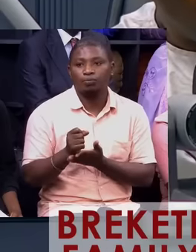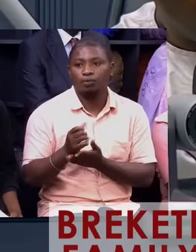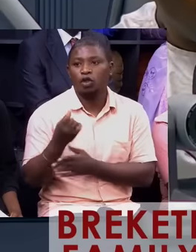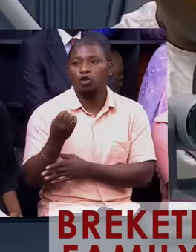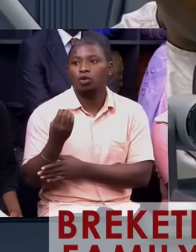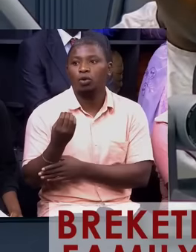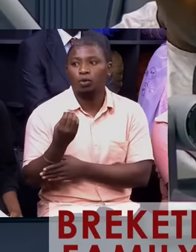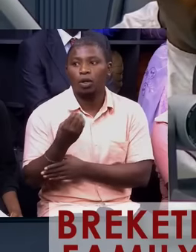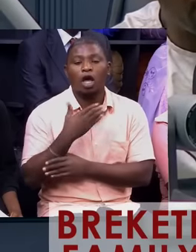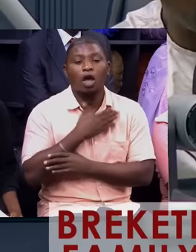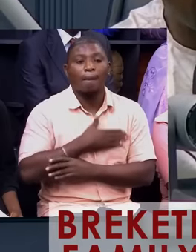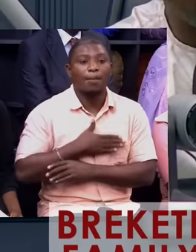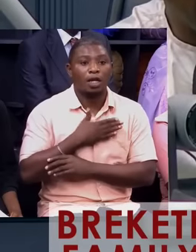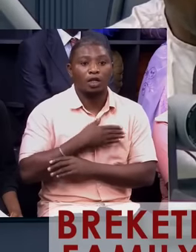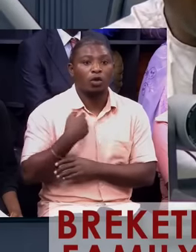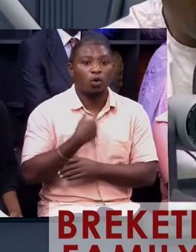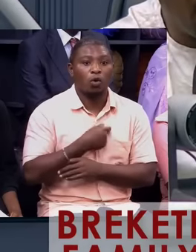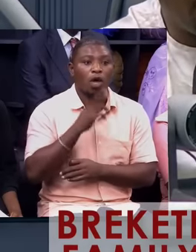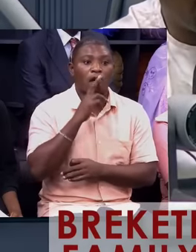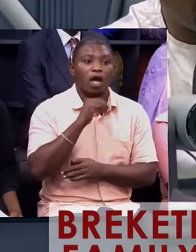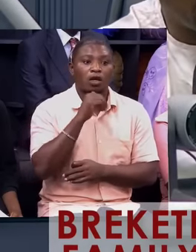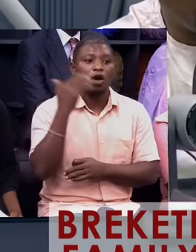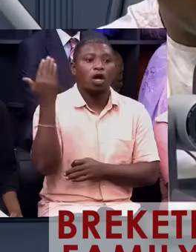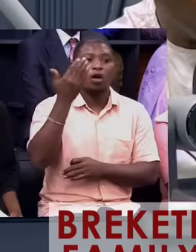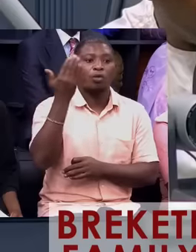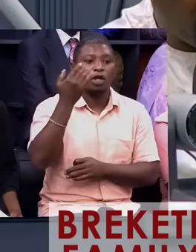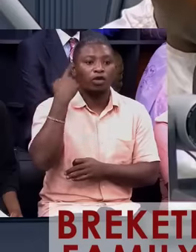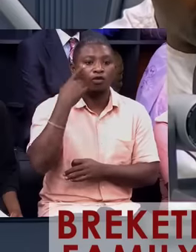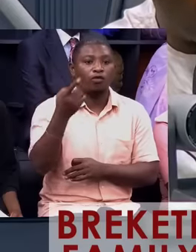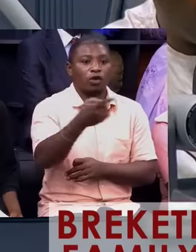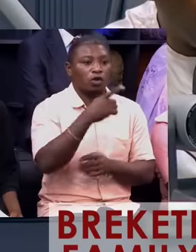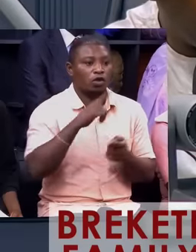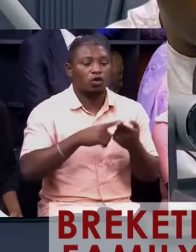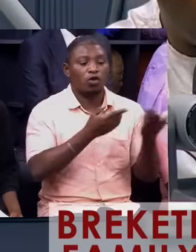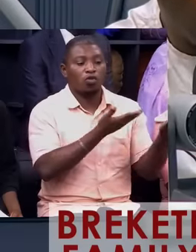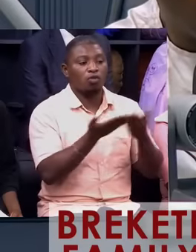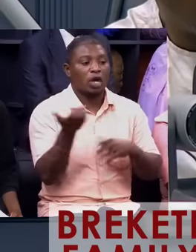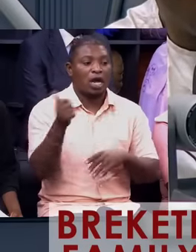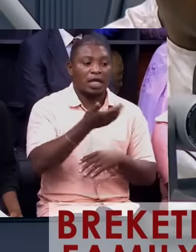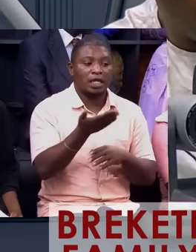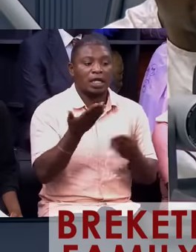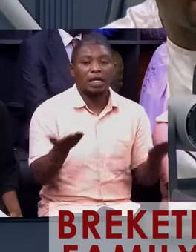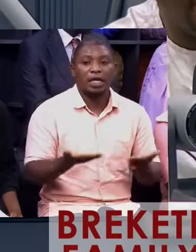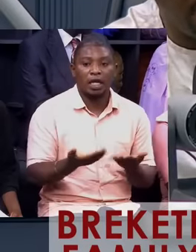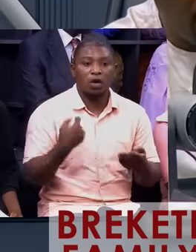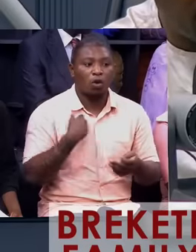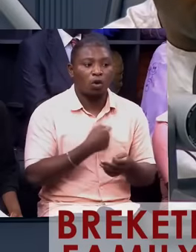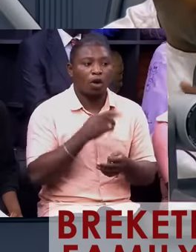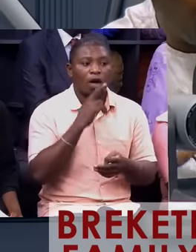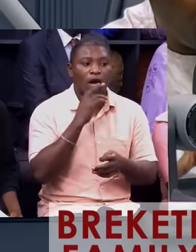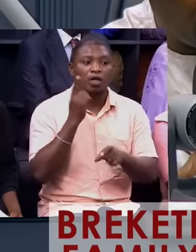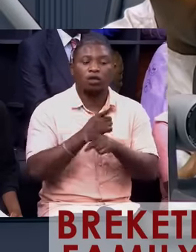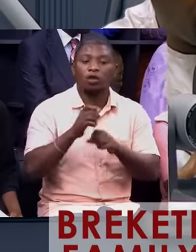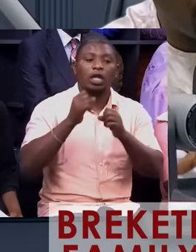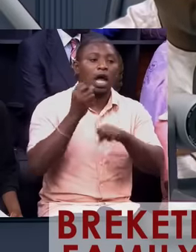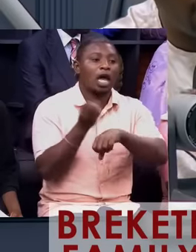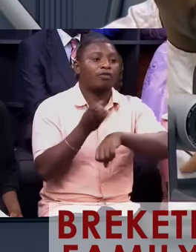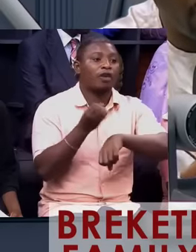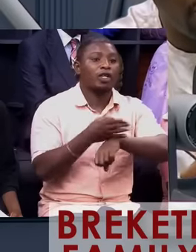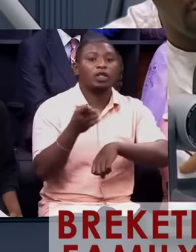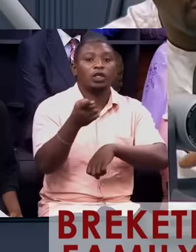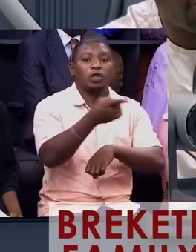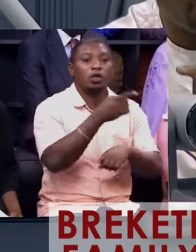so please we are not campaigning for you to bring anything here we are just advising you for